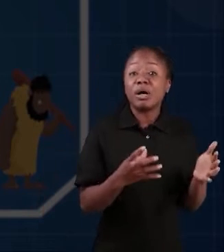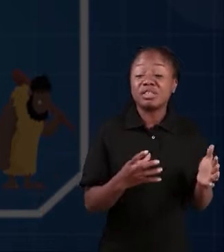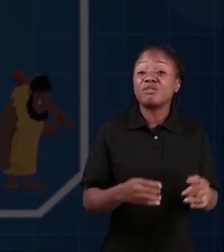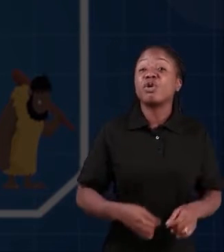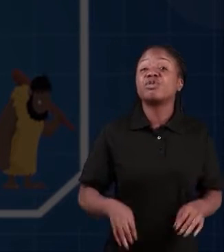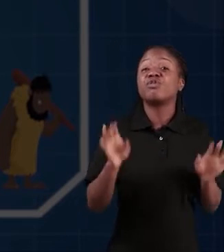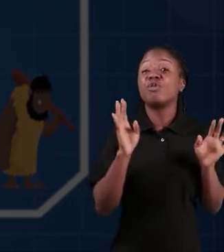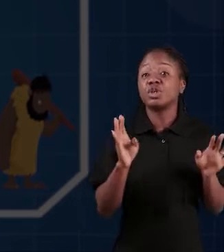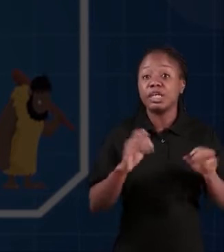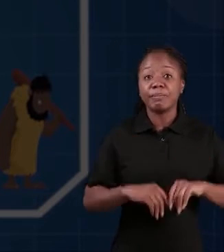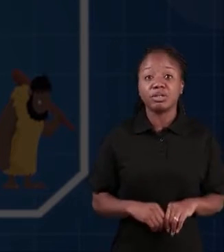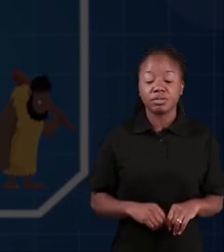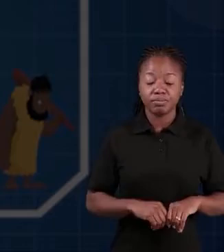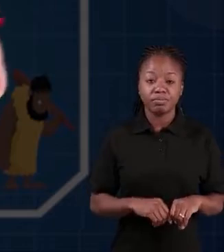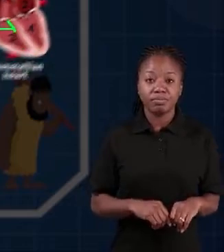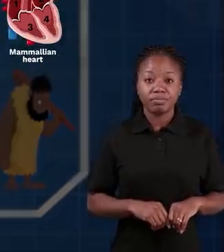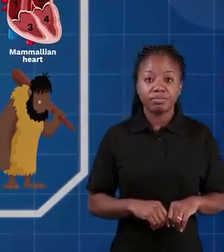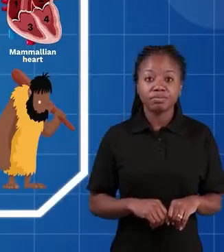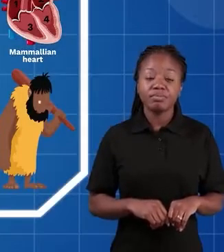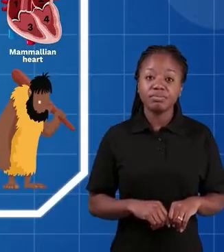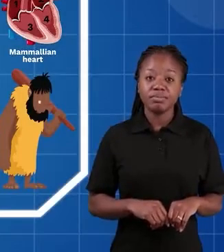in mammals and forms four chambers.